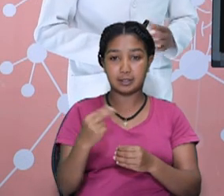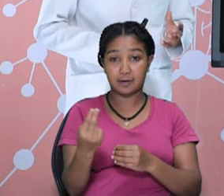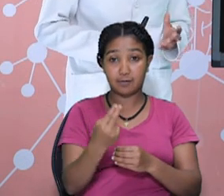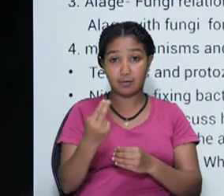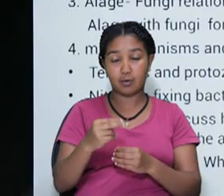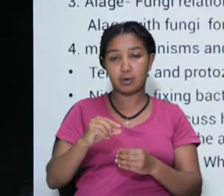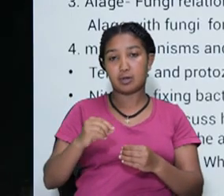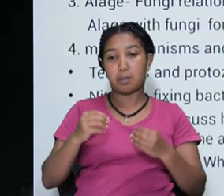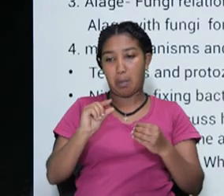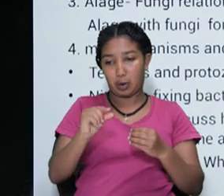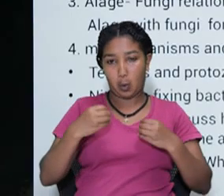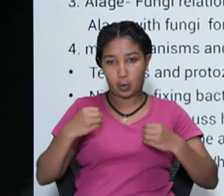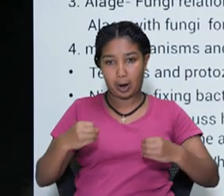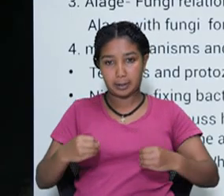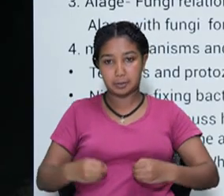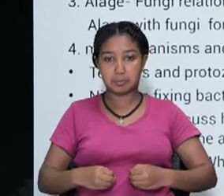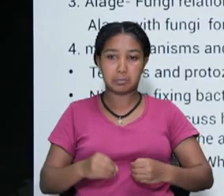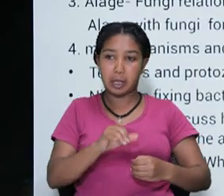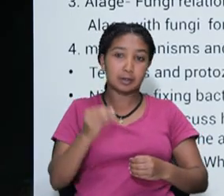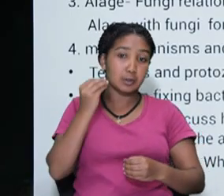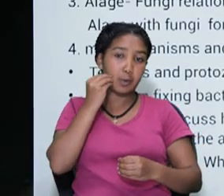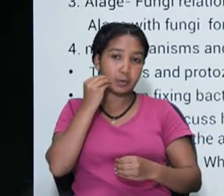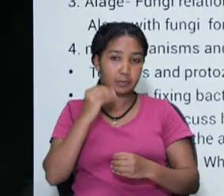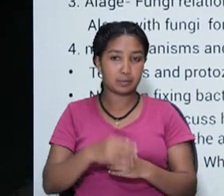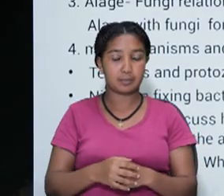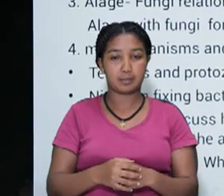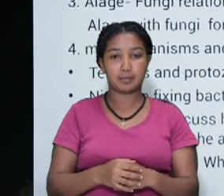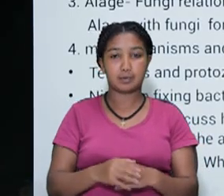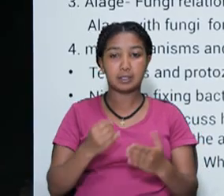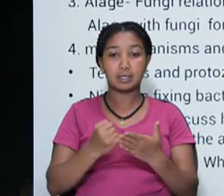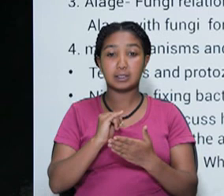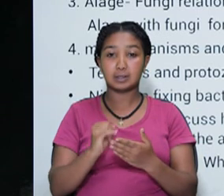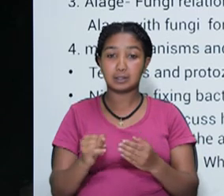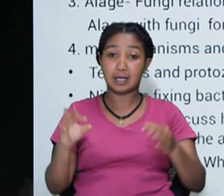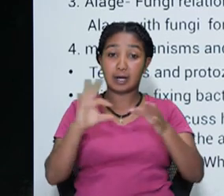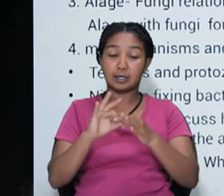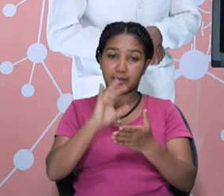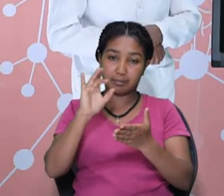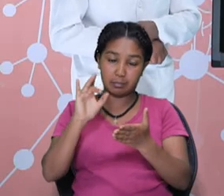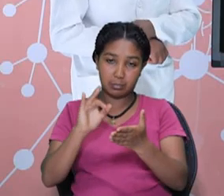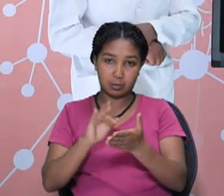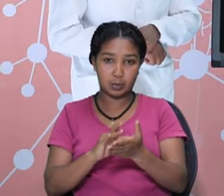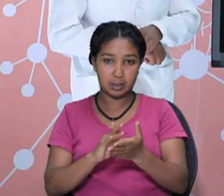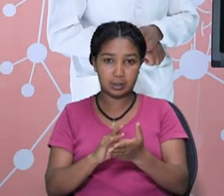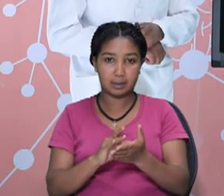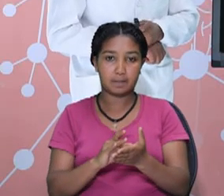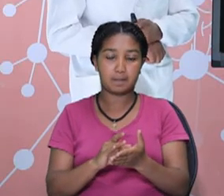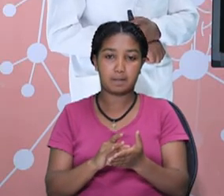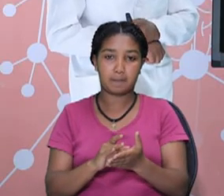the microorganisms being as a shelter. This is the relationship